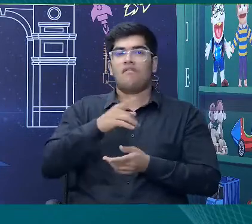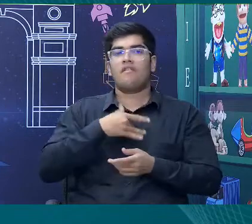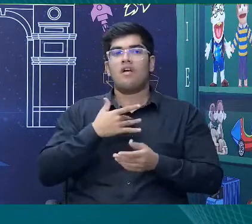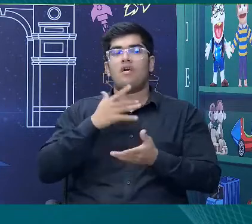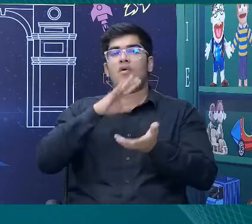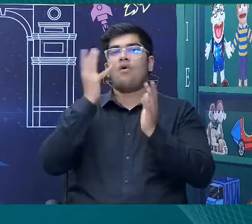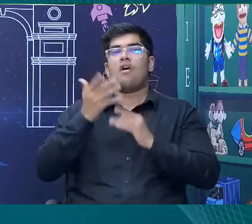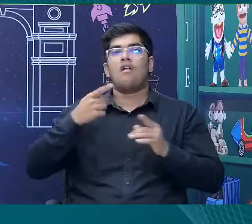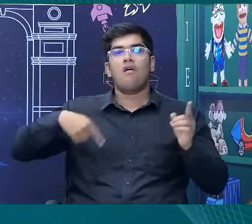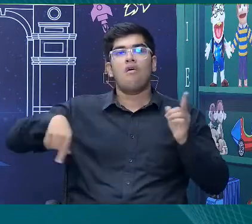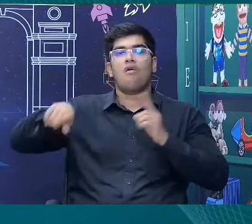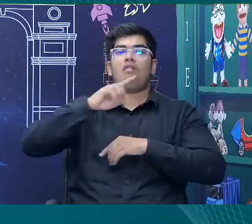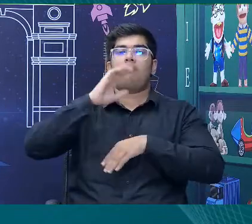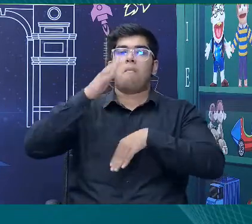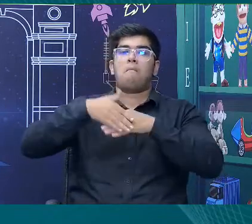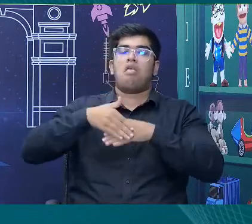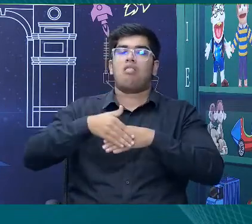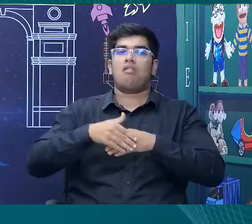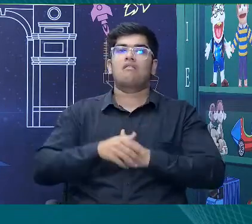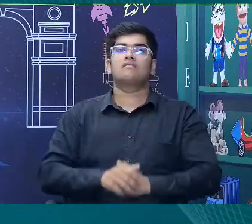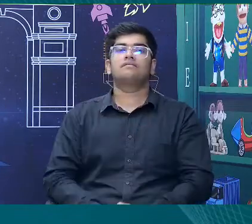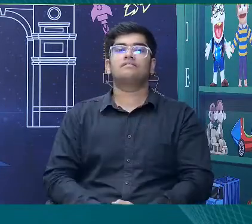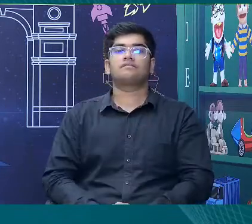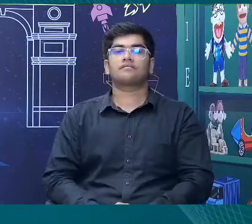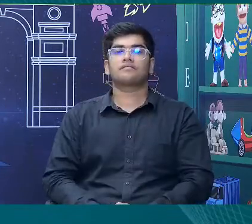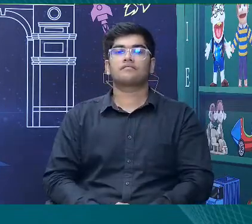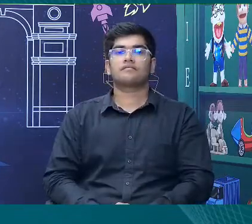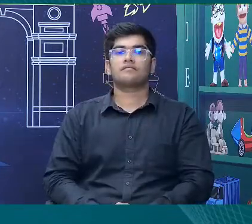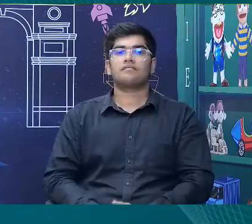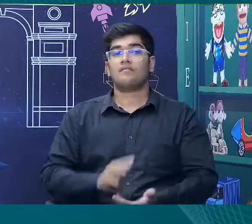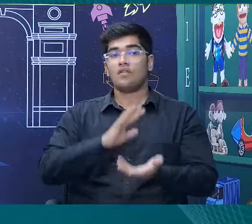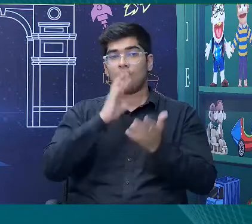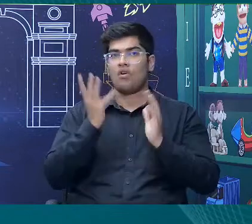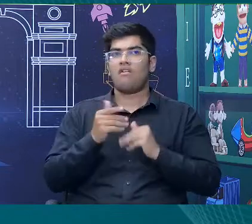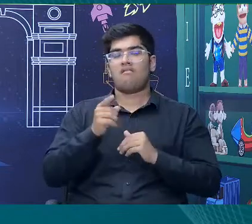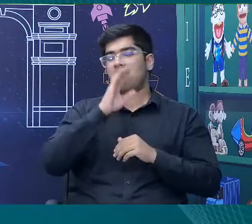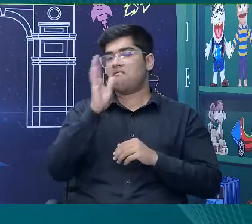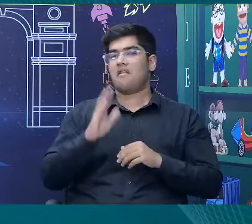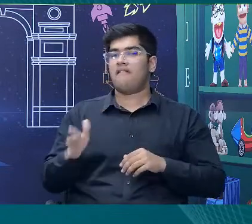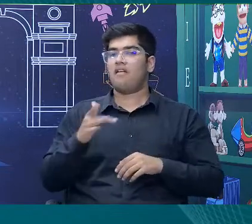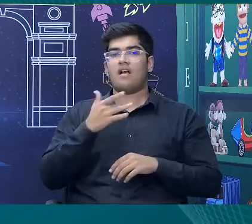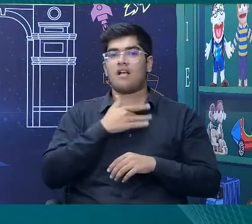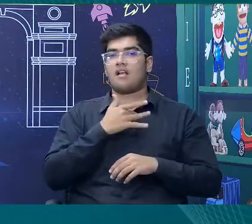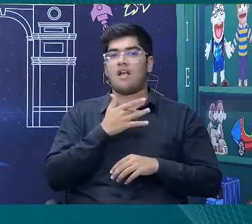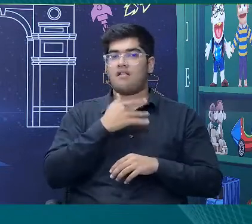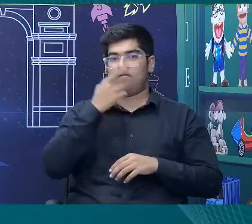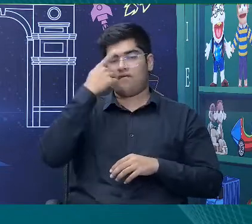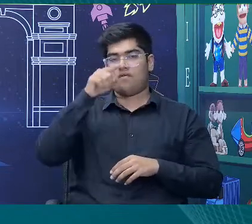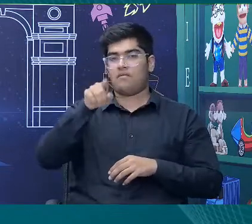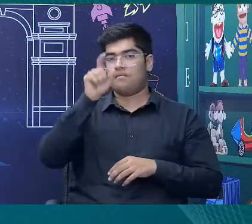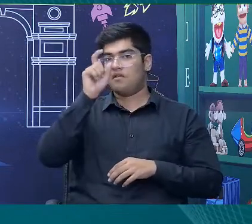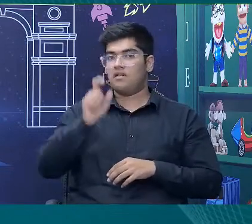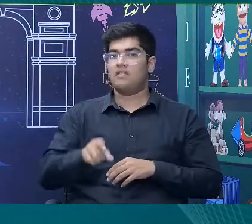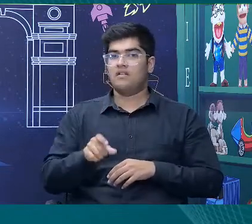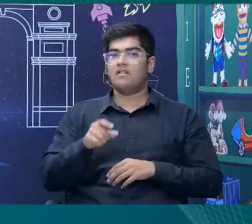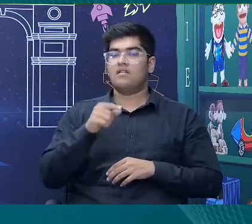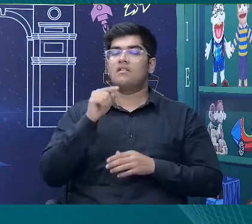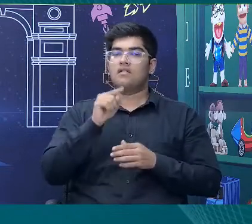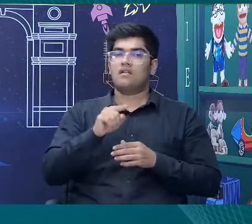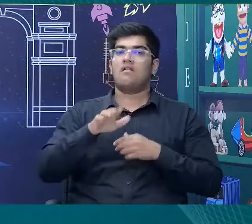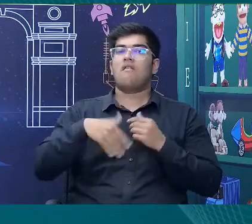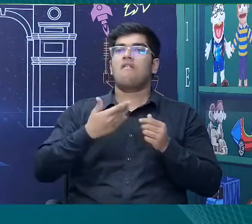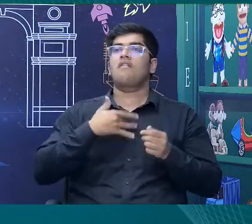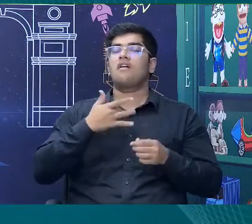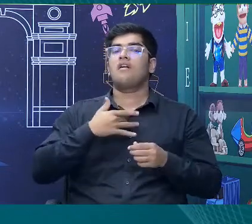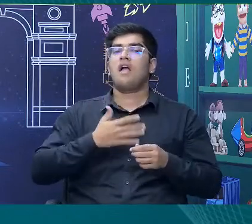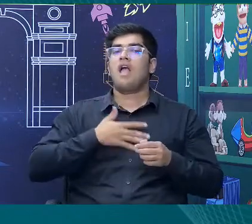rat trap. Okay. The world had, of course, never been very kind to him, and therefore it was, it made him happy